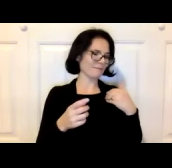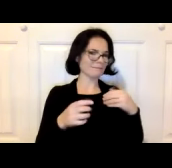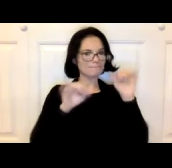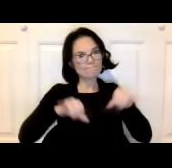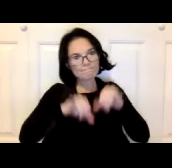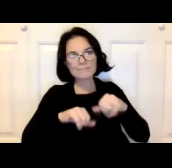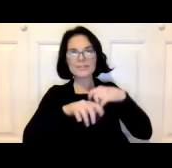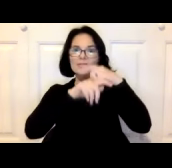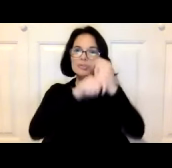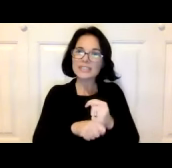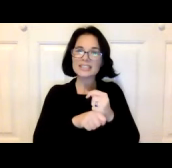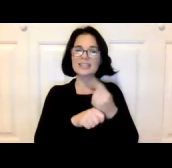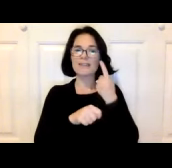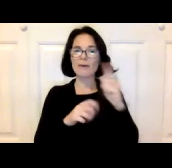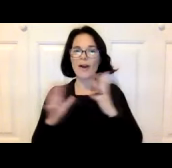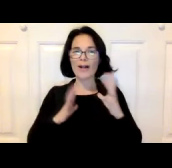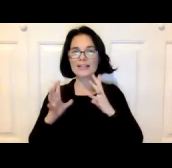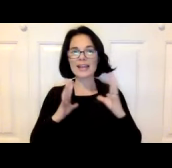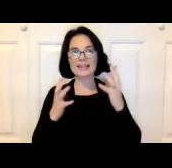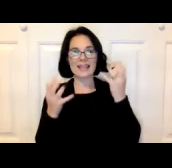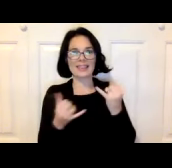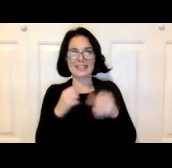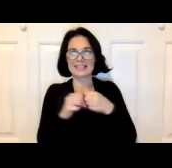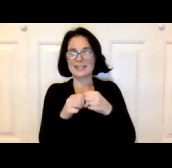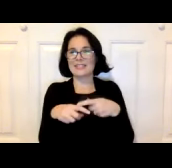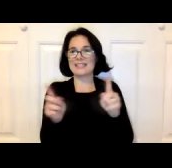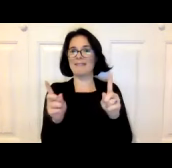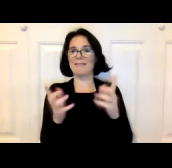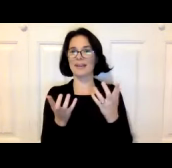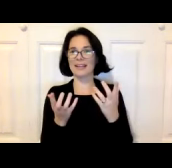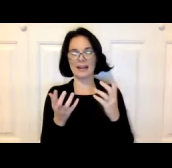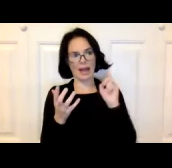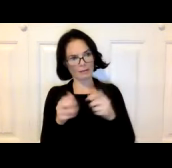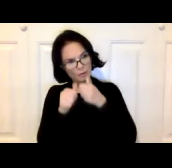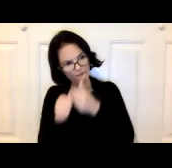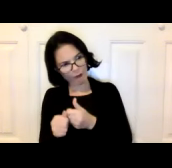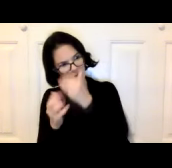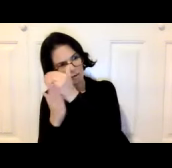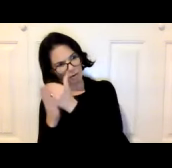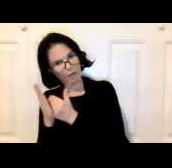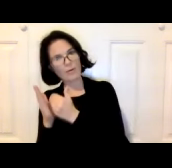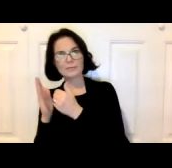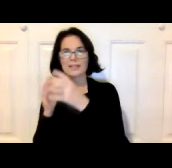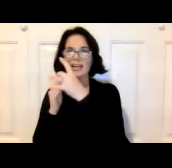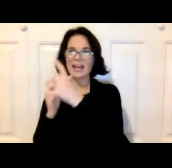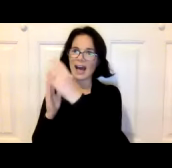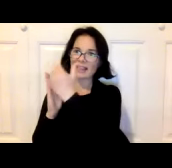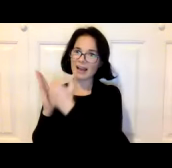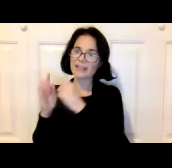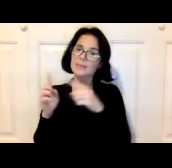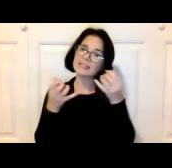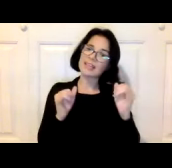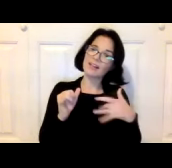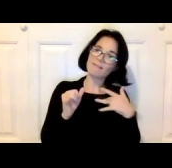look like in order to follow the guidelines, but still try to maintain some kind of tradition. And as everyone knows